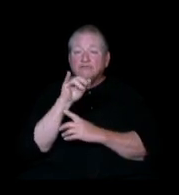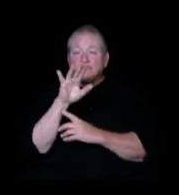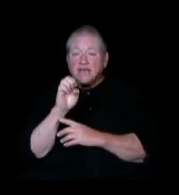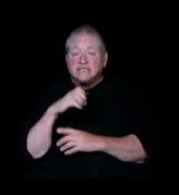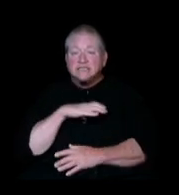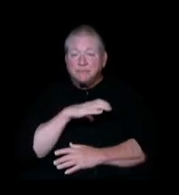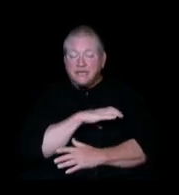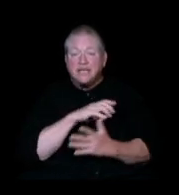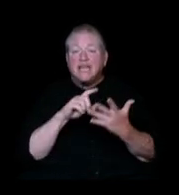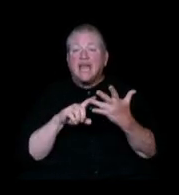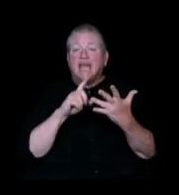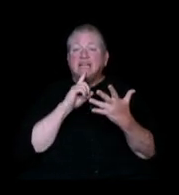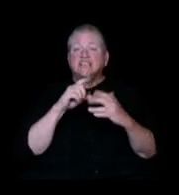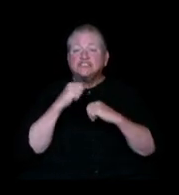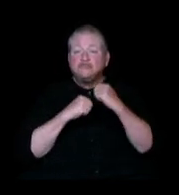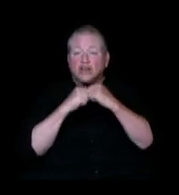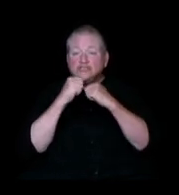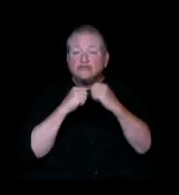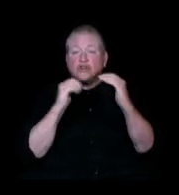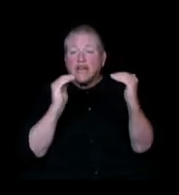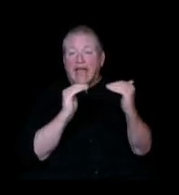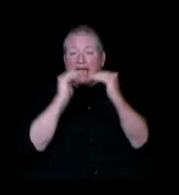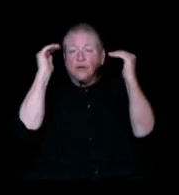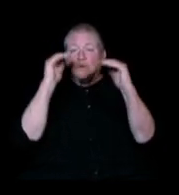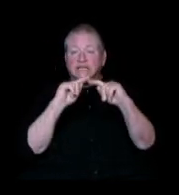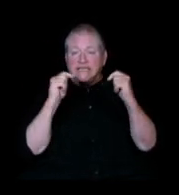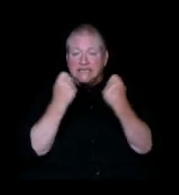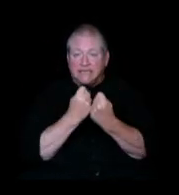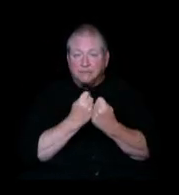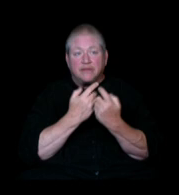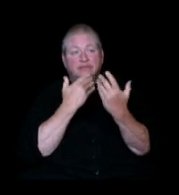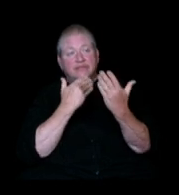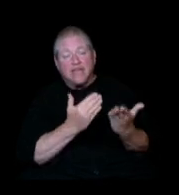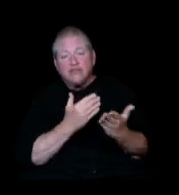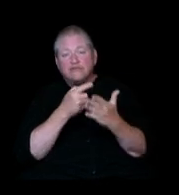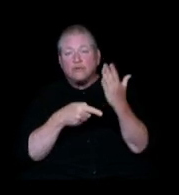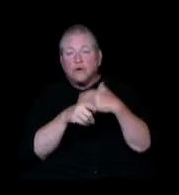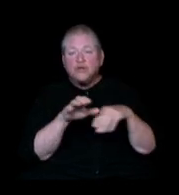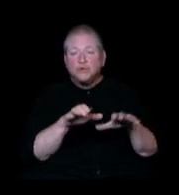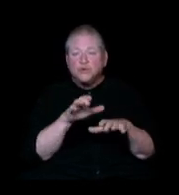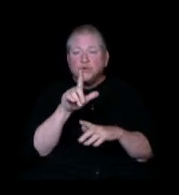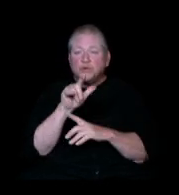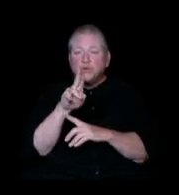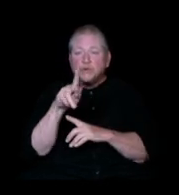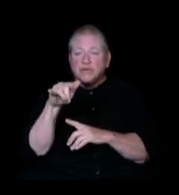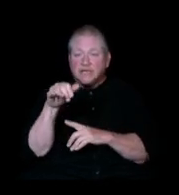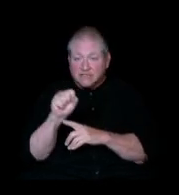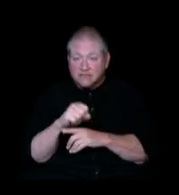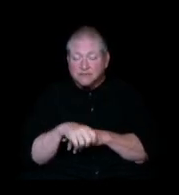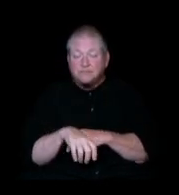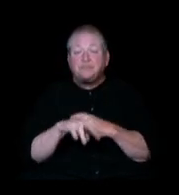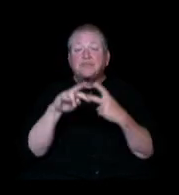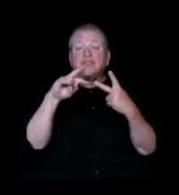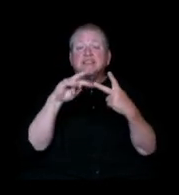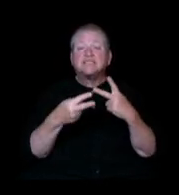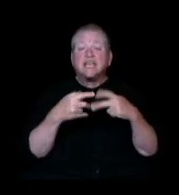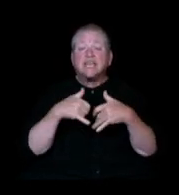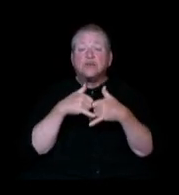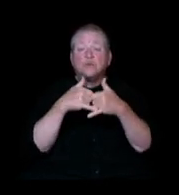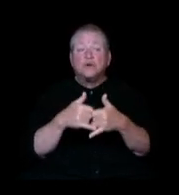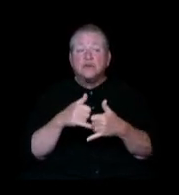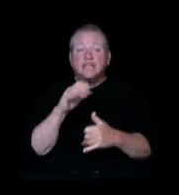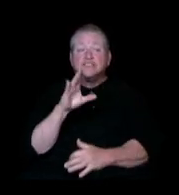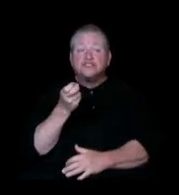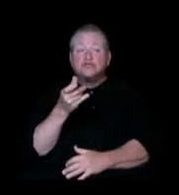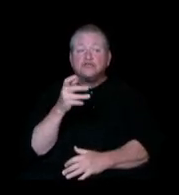Western's structural equity team. Thank you for all you do, Lucas. The second Equity and Inclusion Award goes to